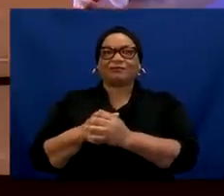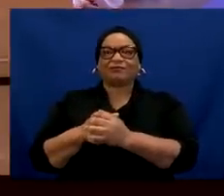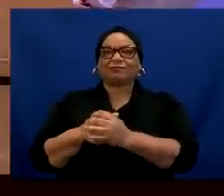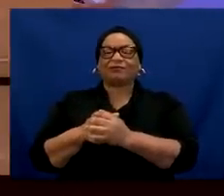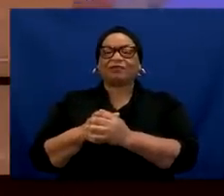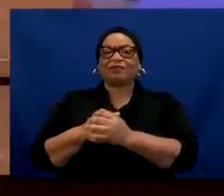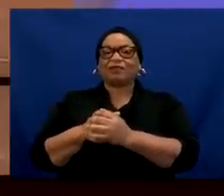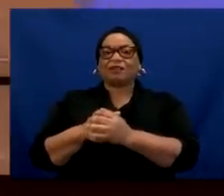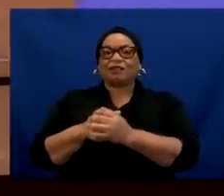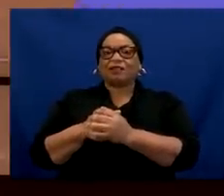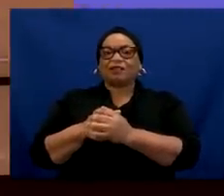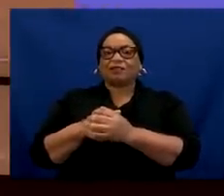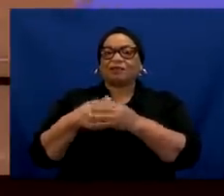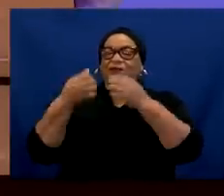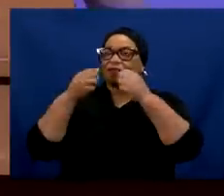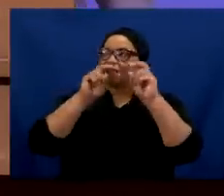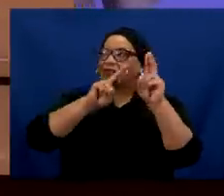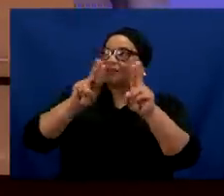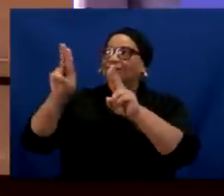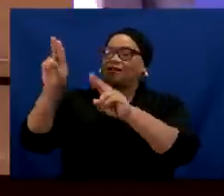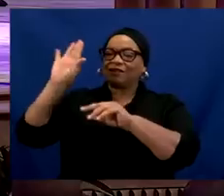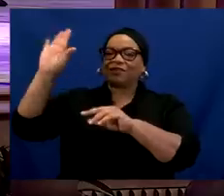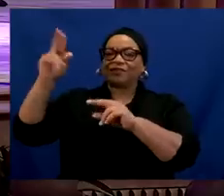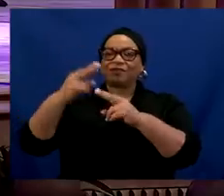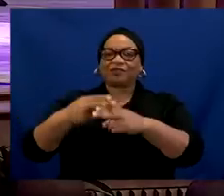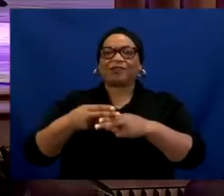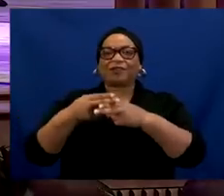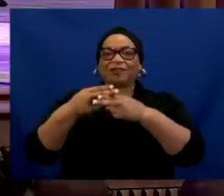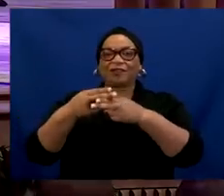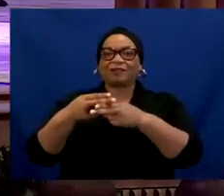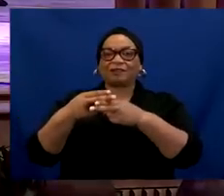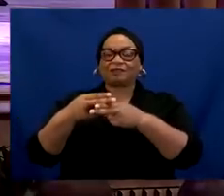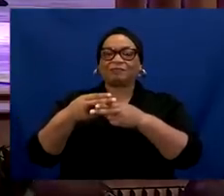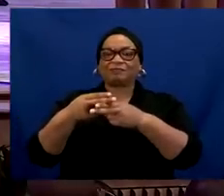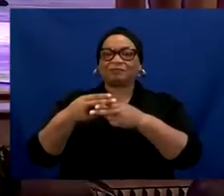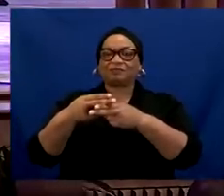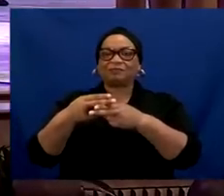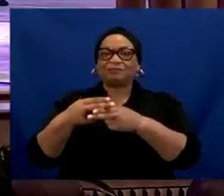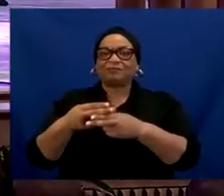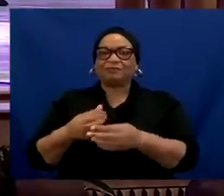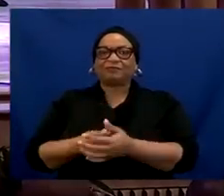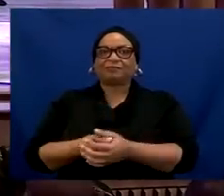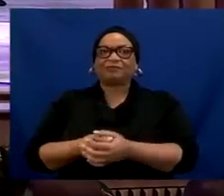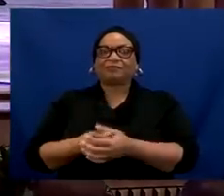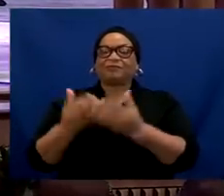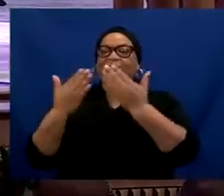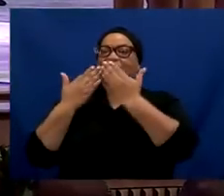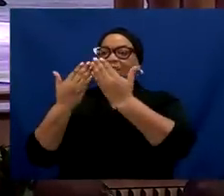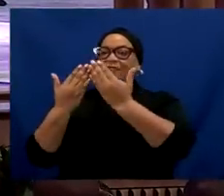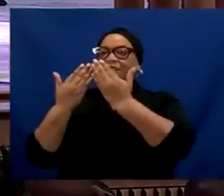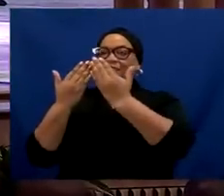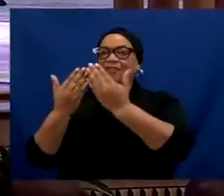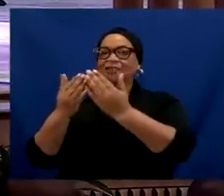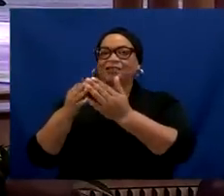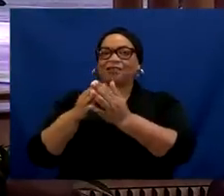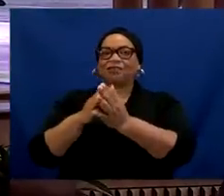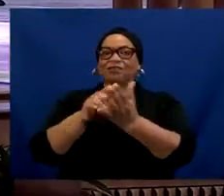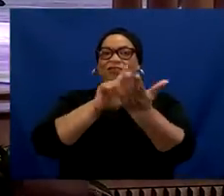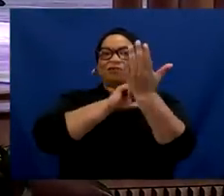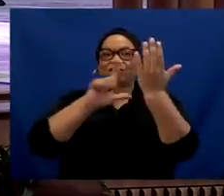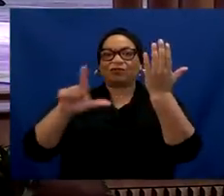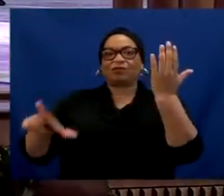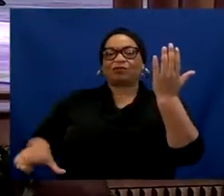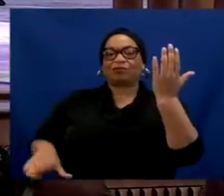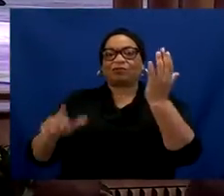your name. Hallelujah. So glad we know your name this morning. Thank you, Lord Jesus.